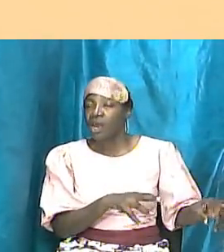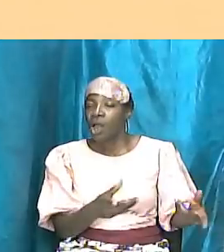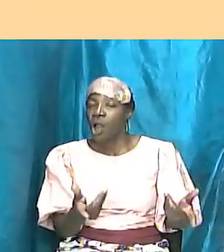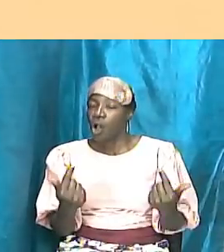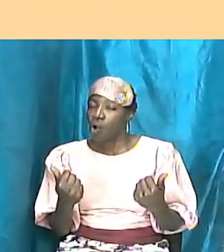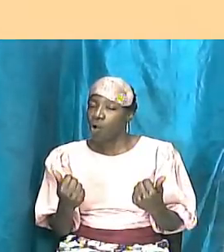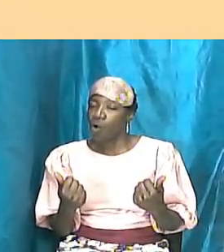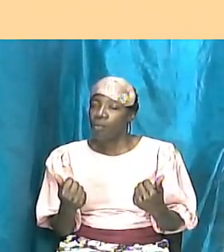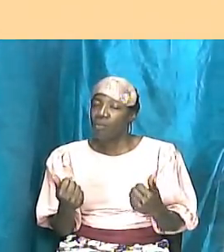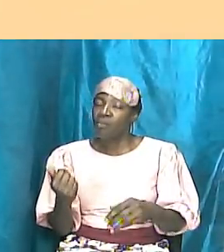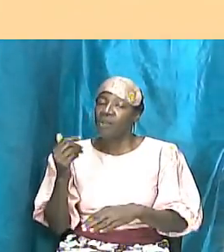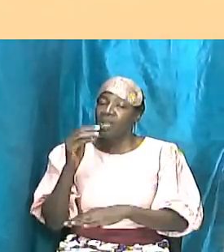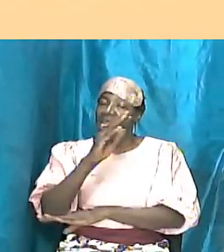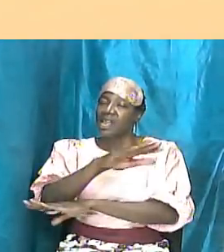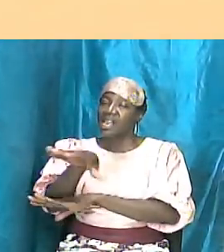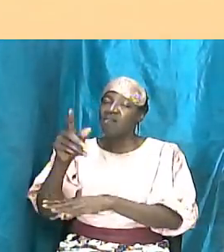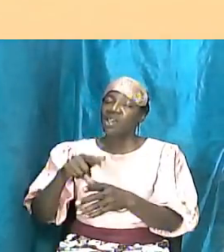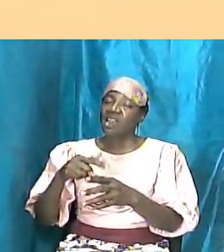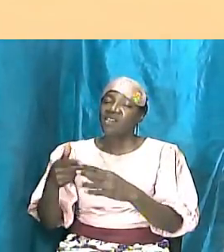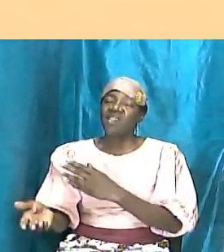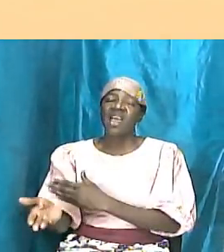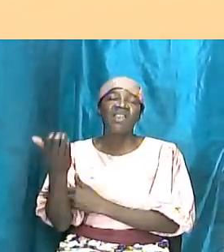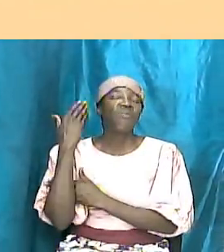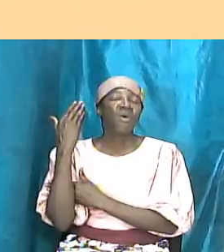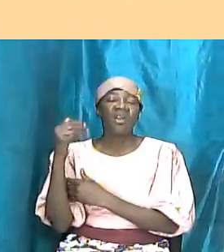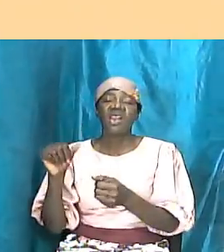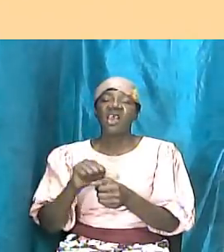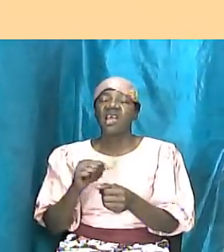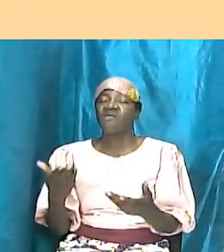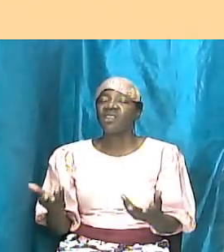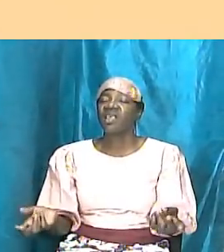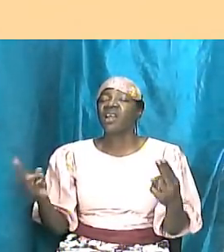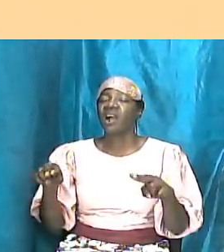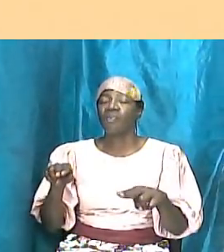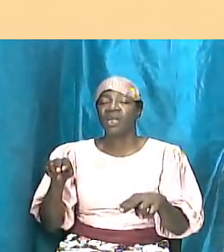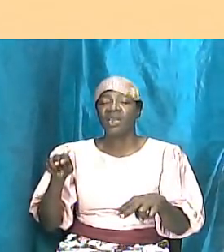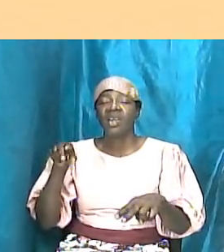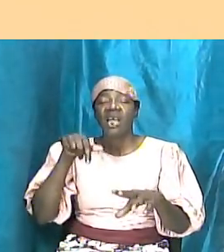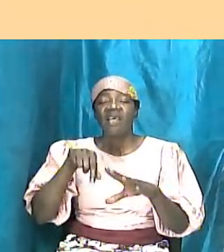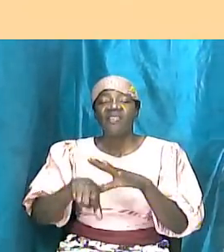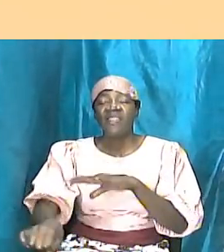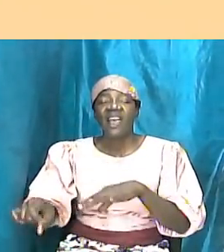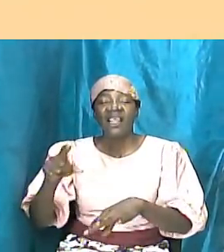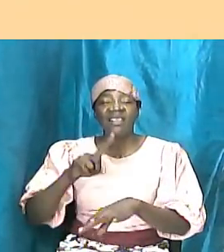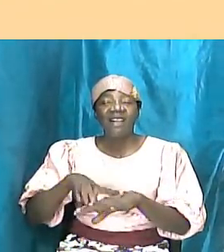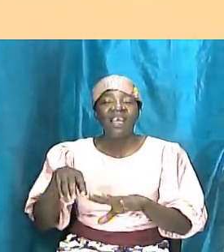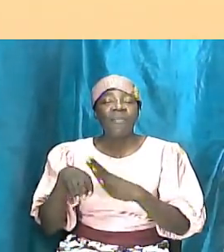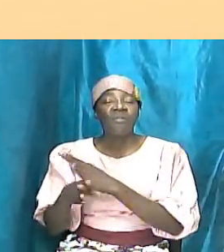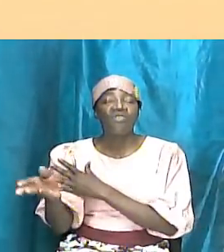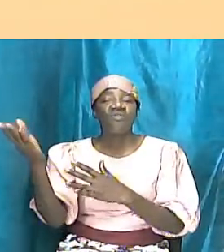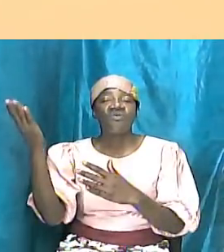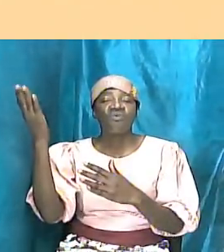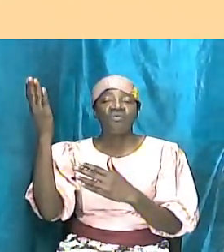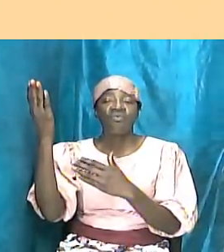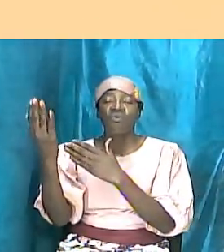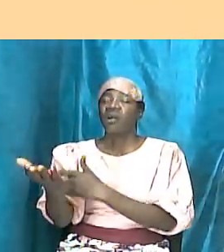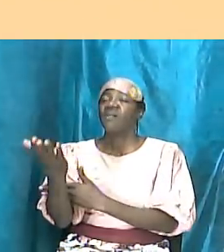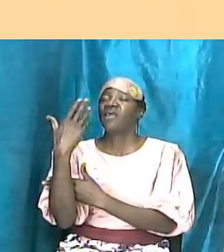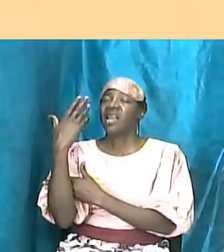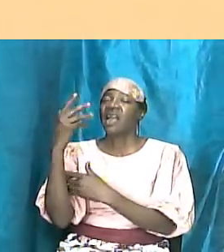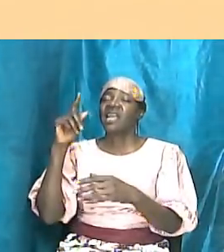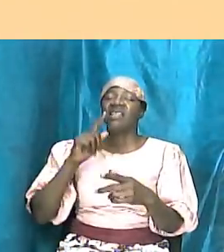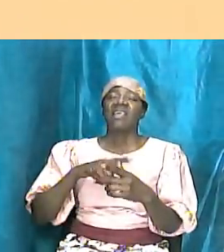evening, then morning, and everything happened throughout that period, throughout the night. Then now we